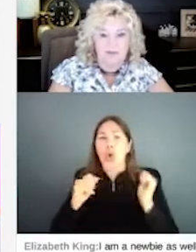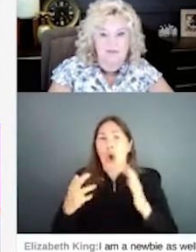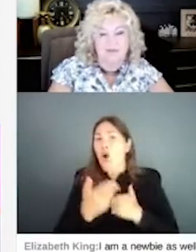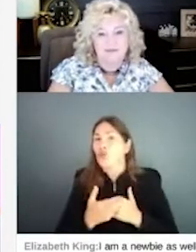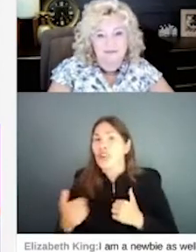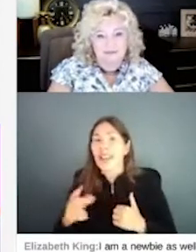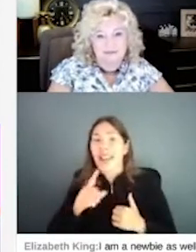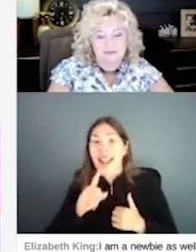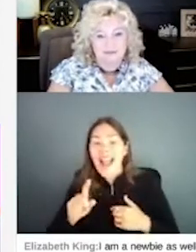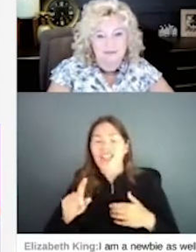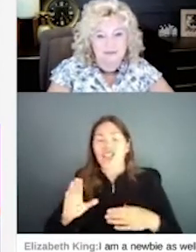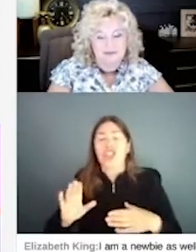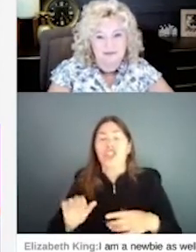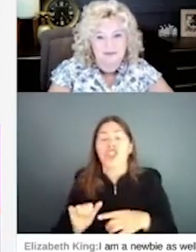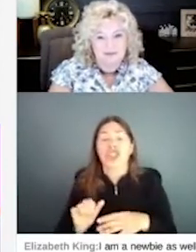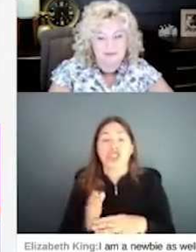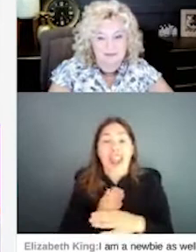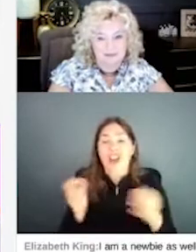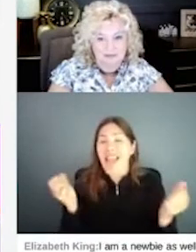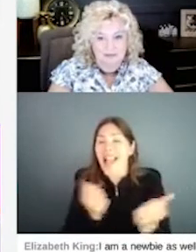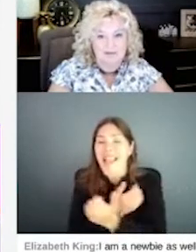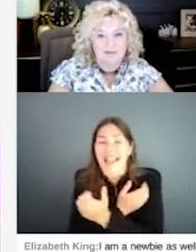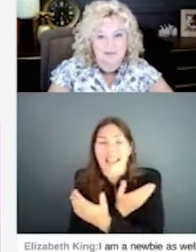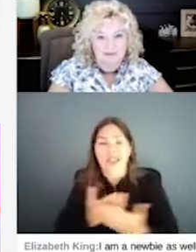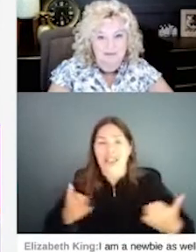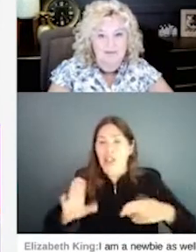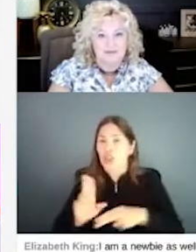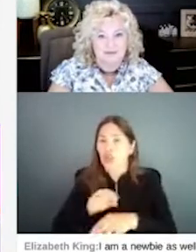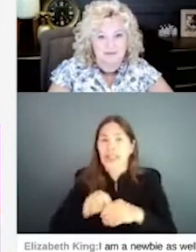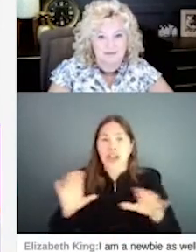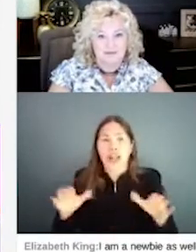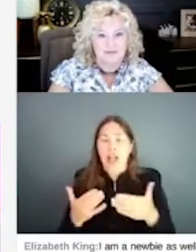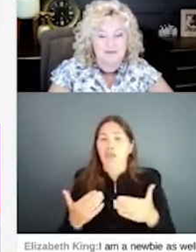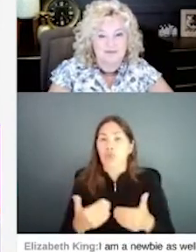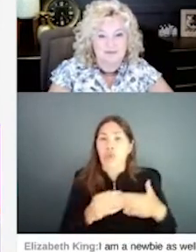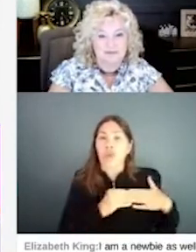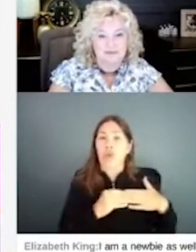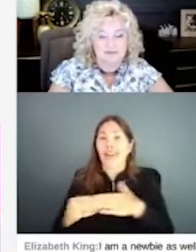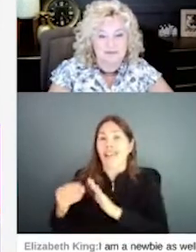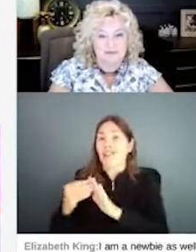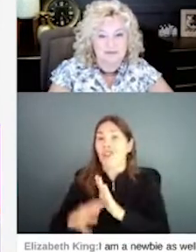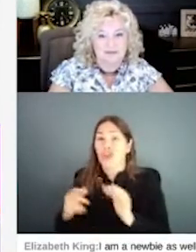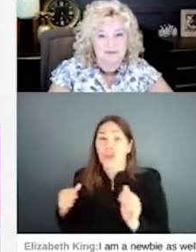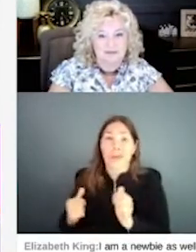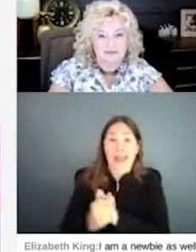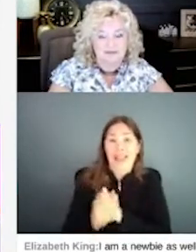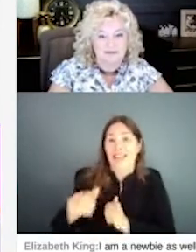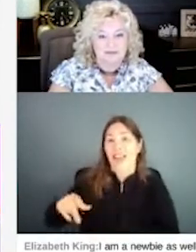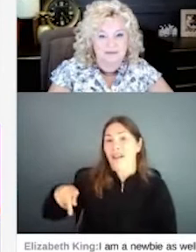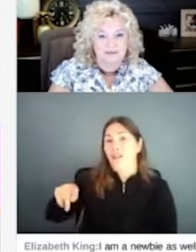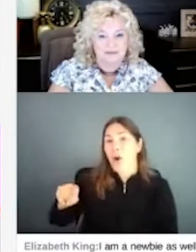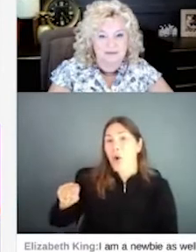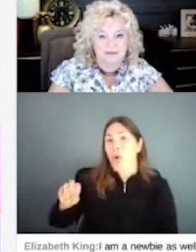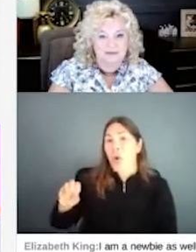actually shared everything that she uses in her classroom to guide her students to passing the Photoshop exam. So it was kind